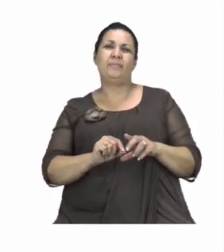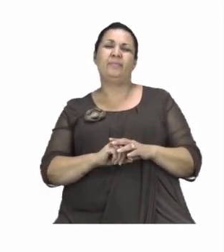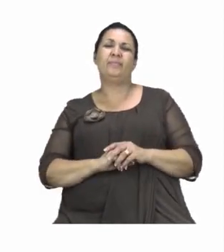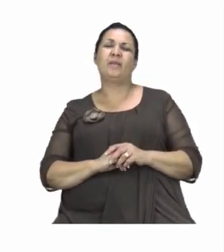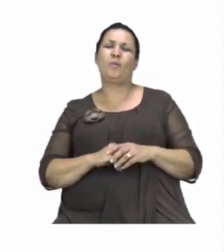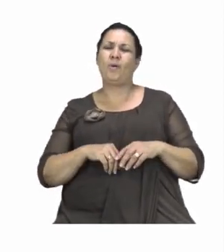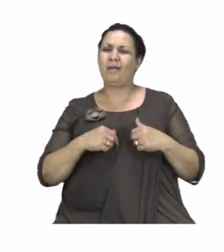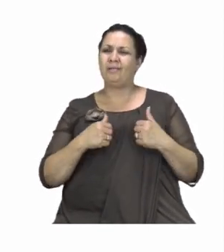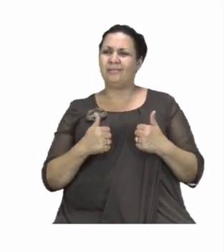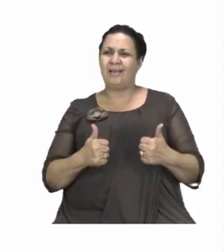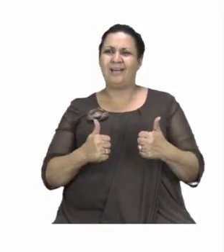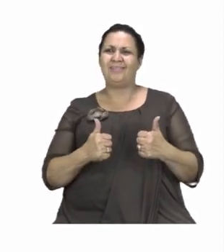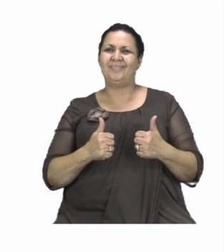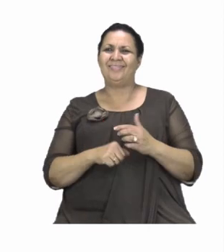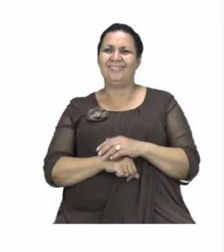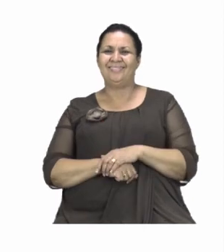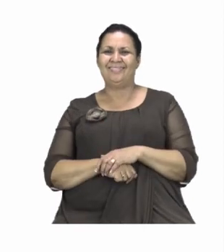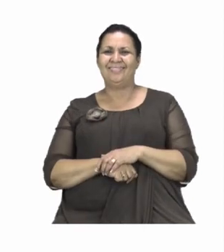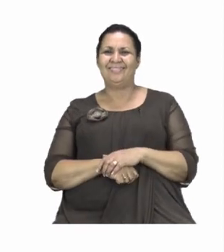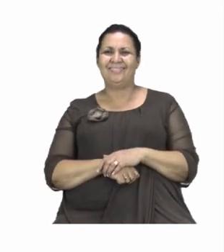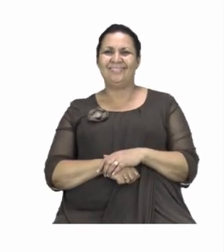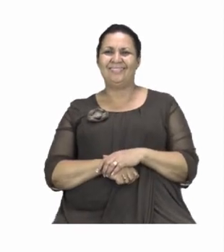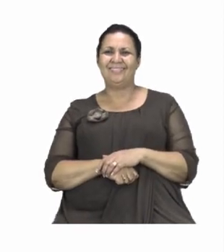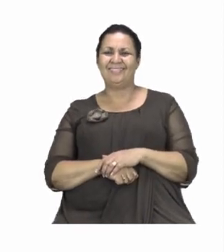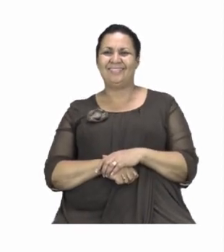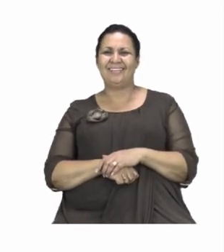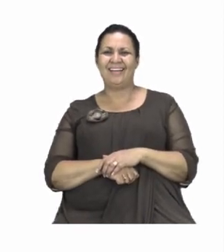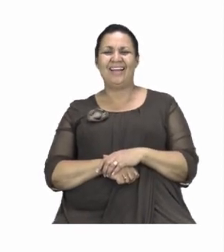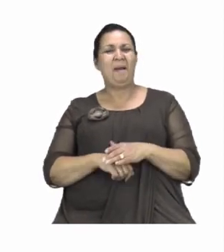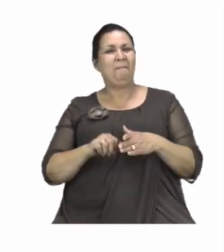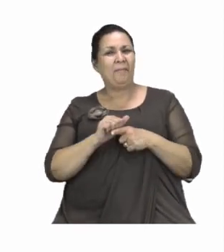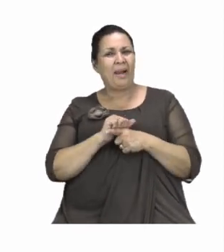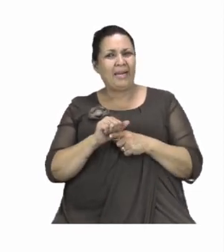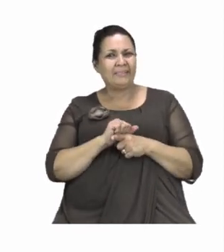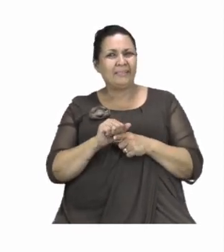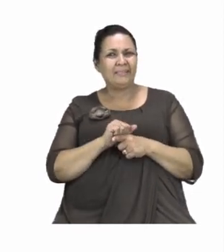Well done. Let's trace again with our finger.